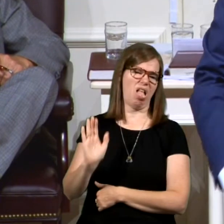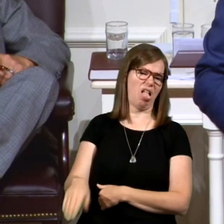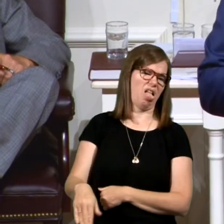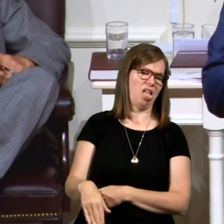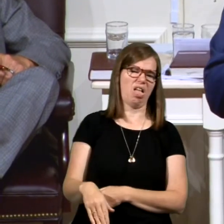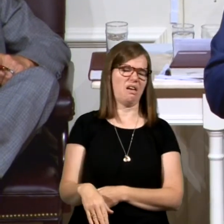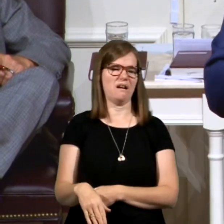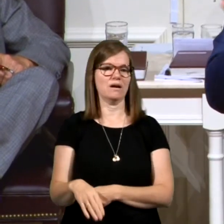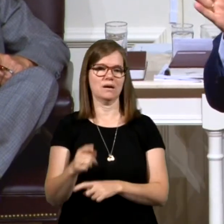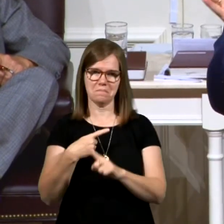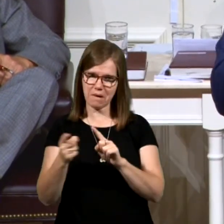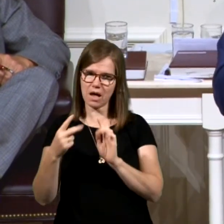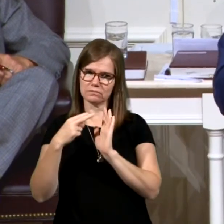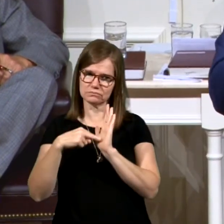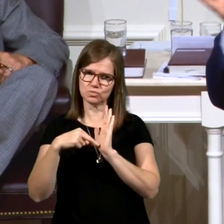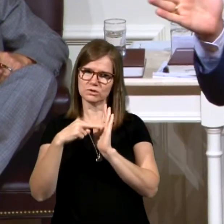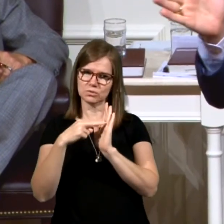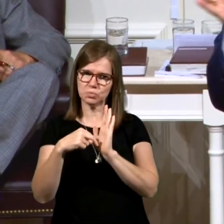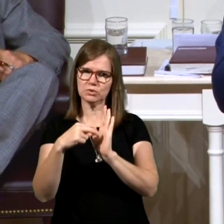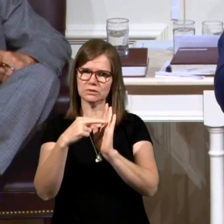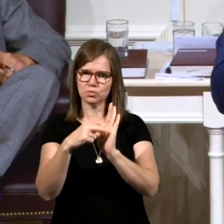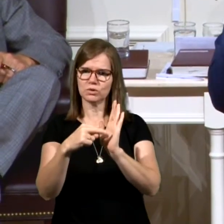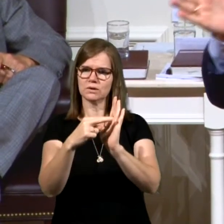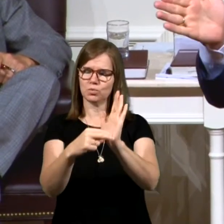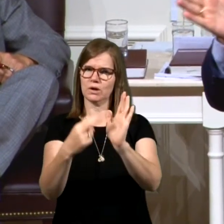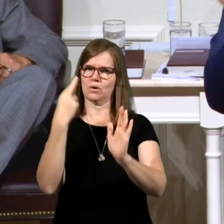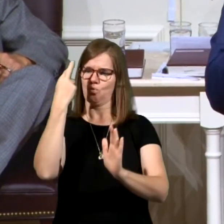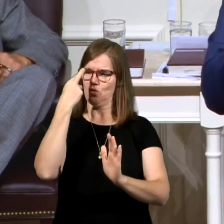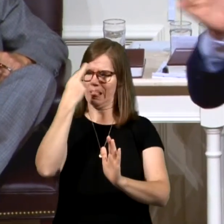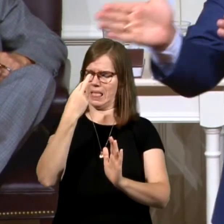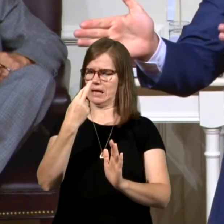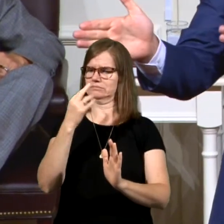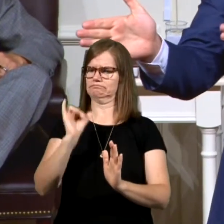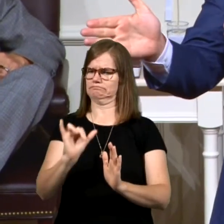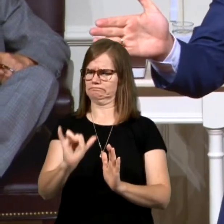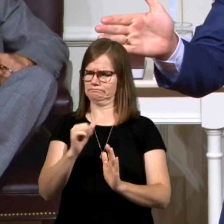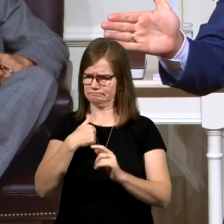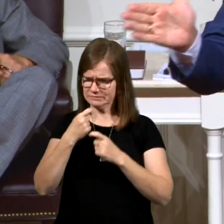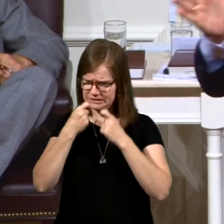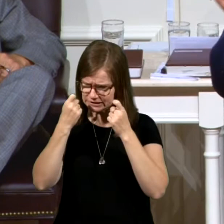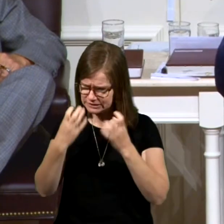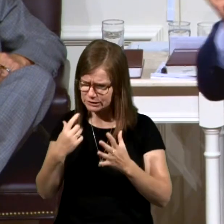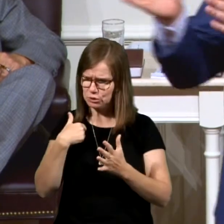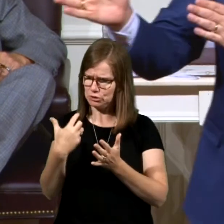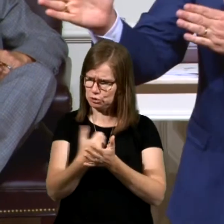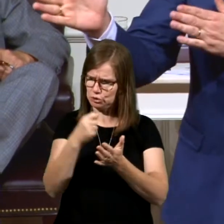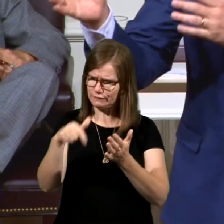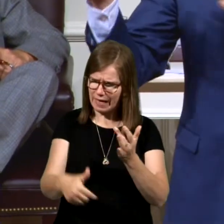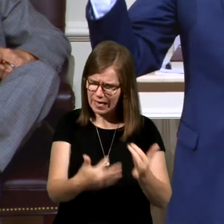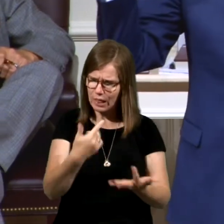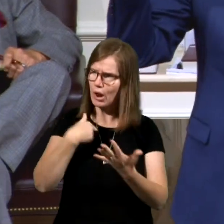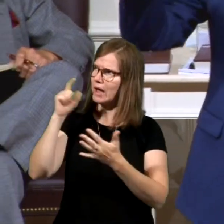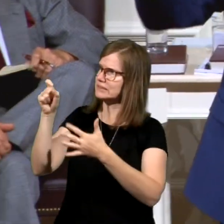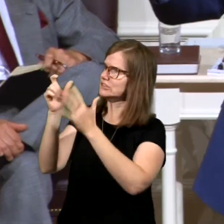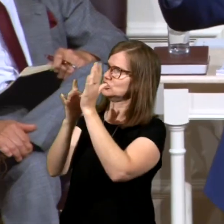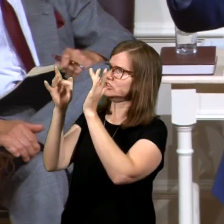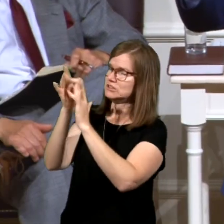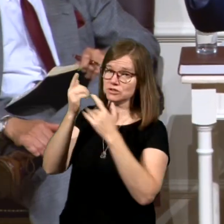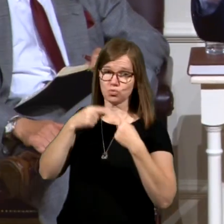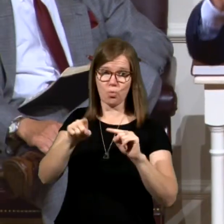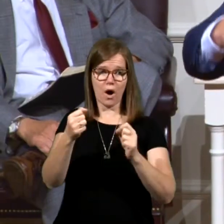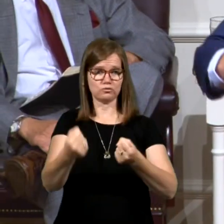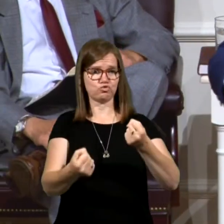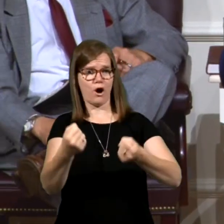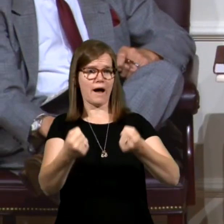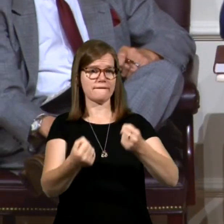But then he kept reading those papers, and he saw that he was a sinner. He deserved hell, and he needed Jesus. And while driving down the